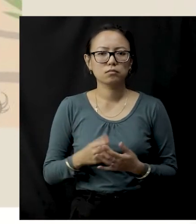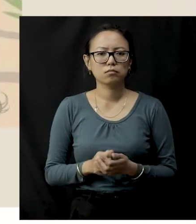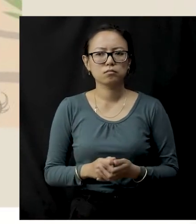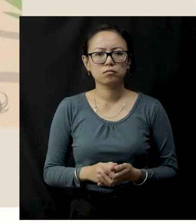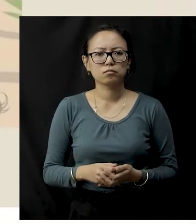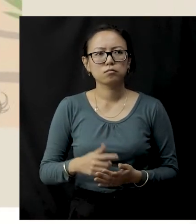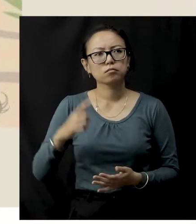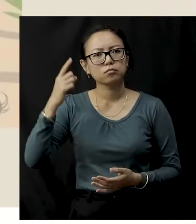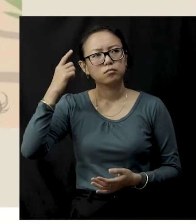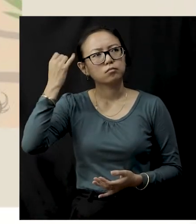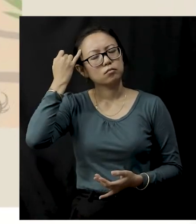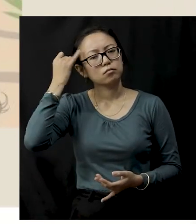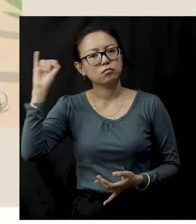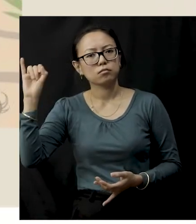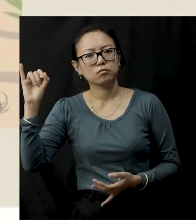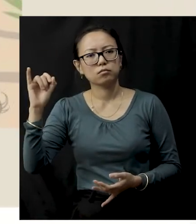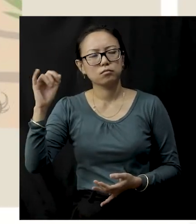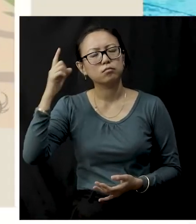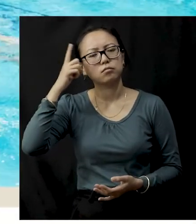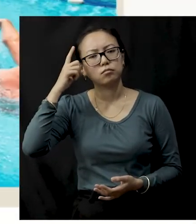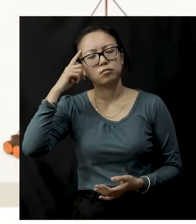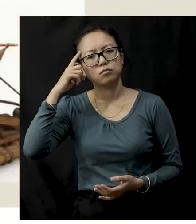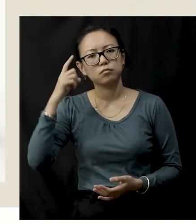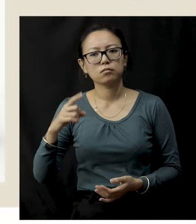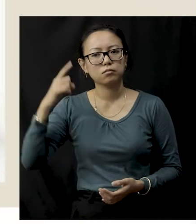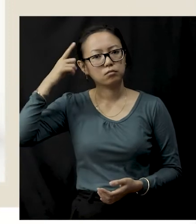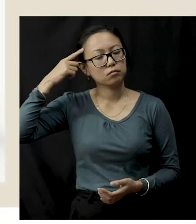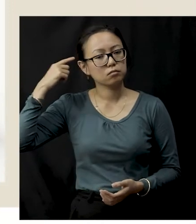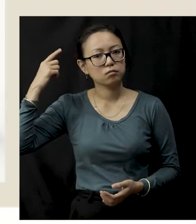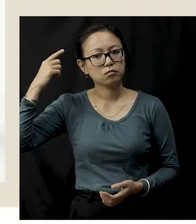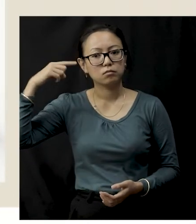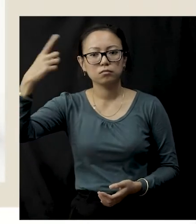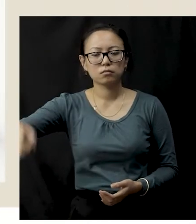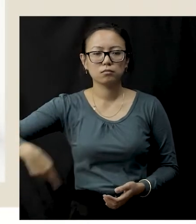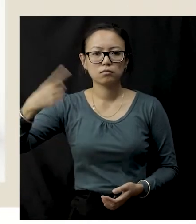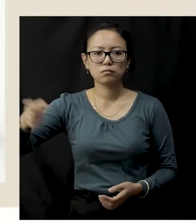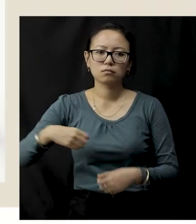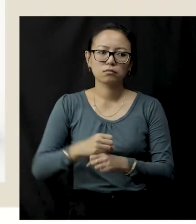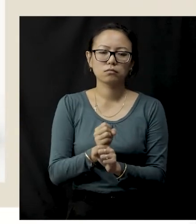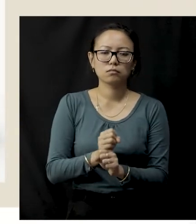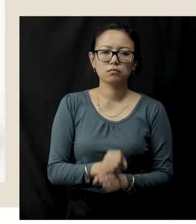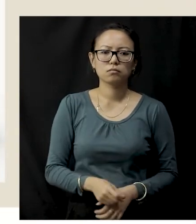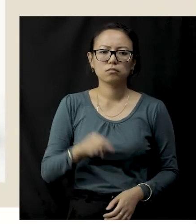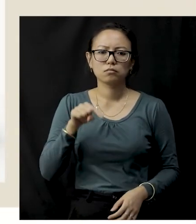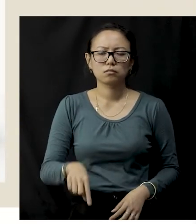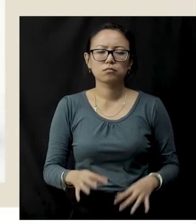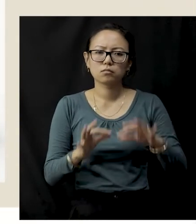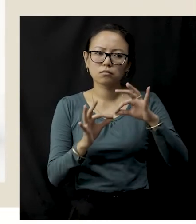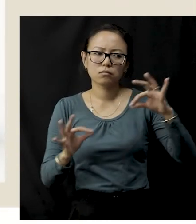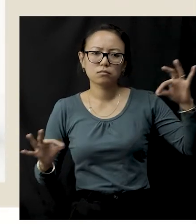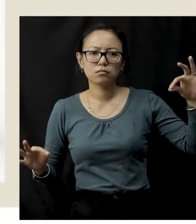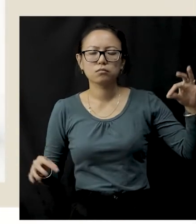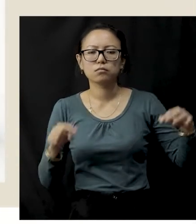the invention of wheel came up, okay? So there is one story here, all right? So